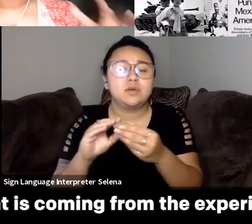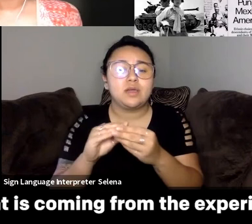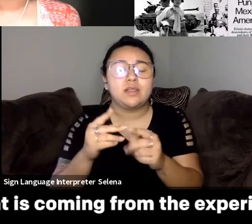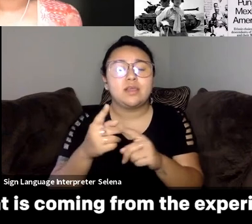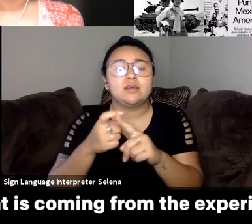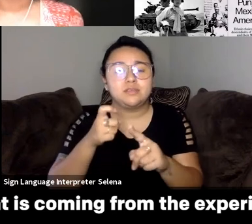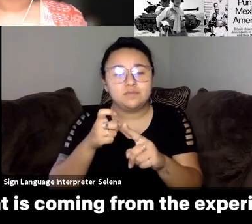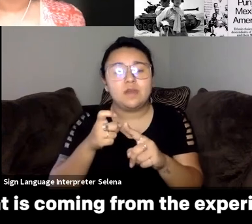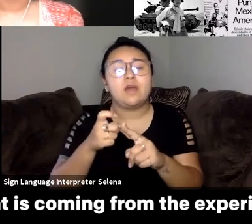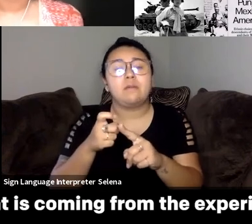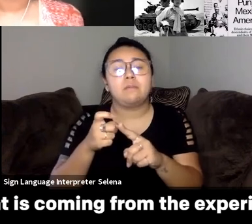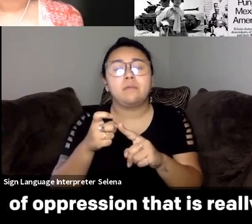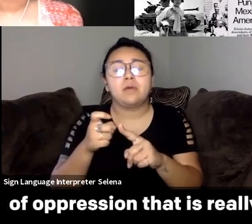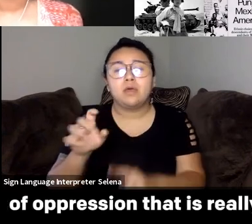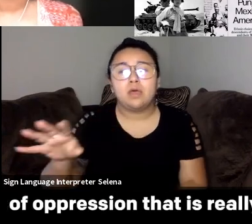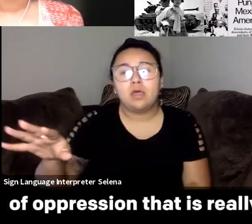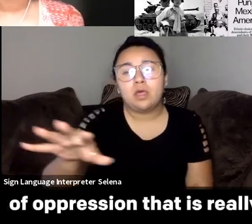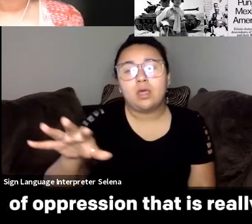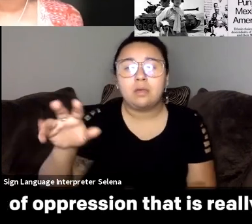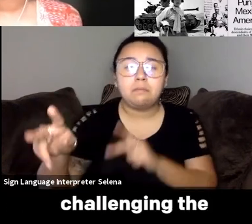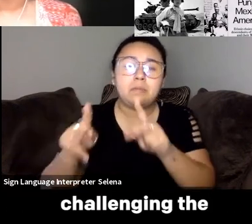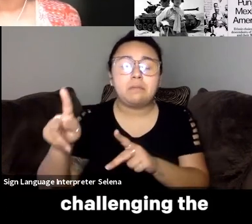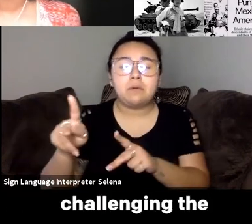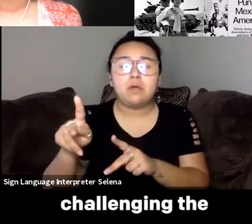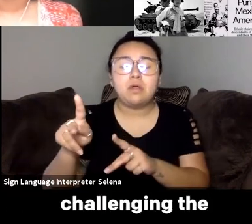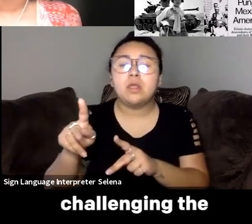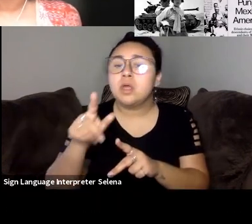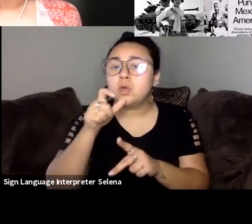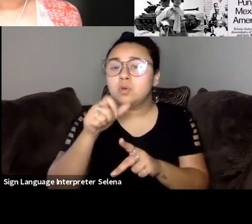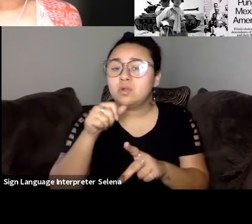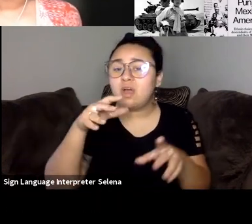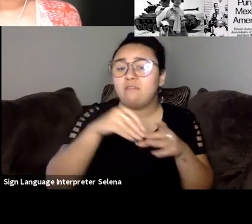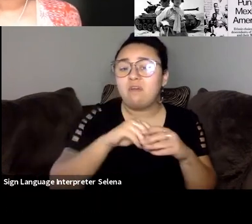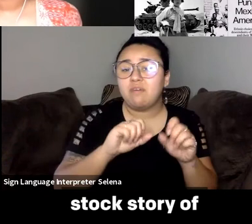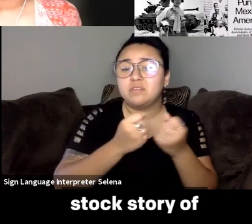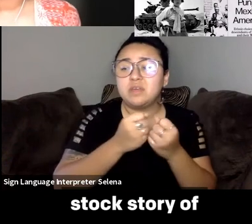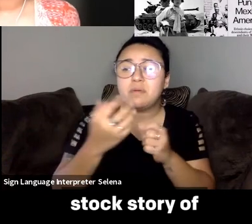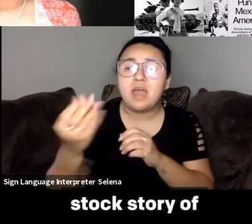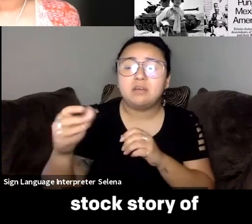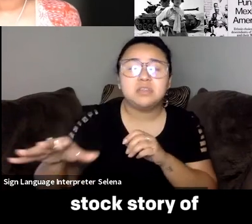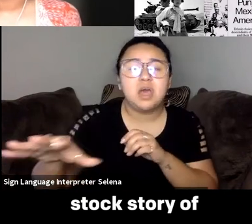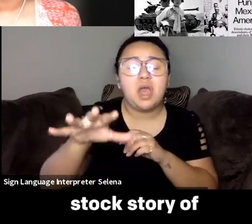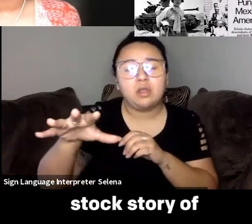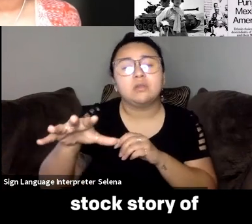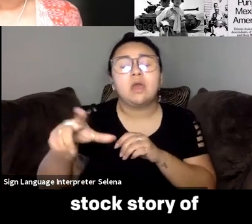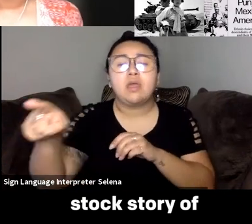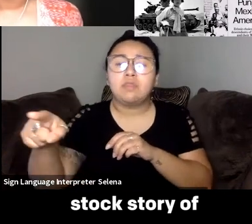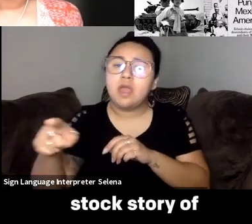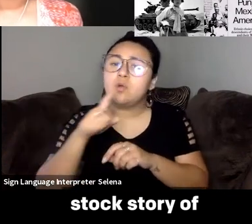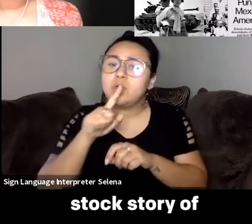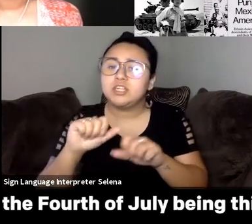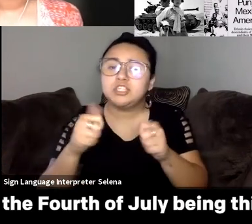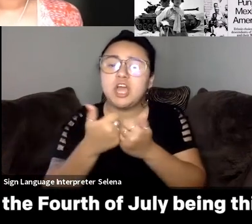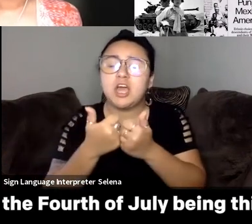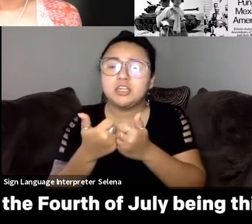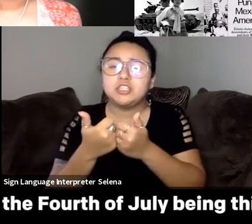that is coming from the experience of oppression, that is really challenging this stock story of